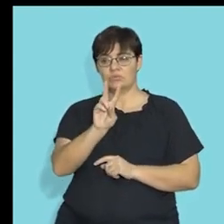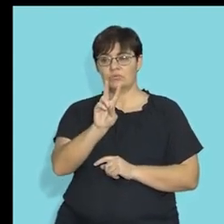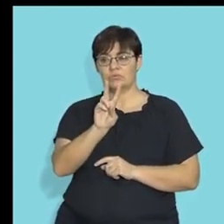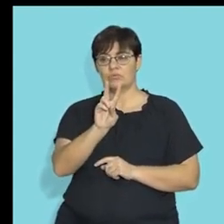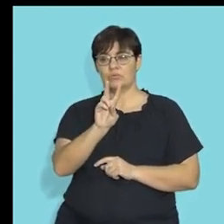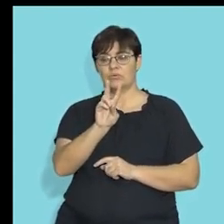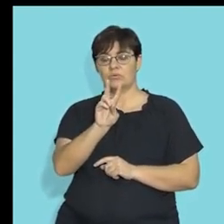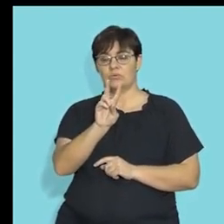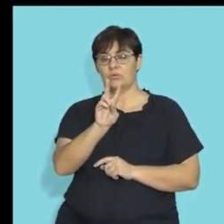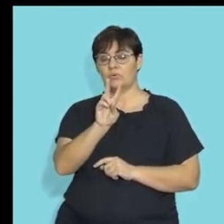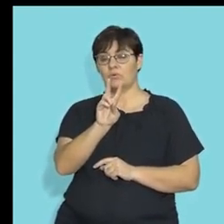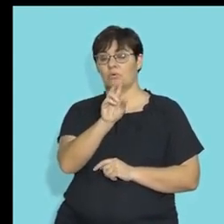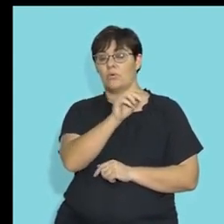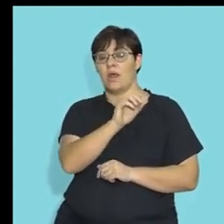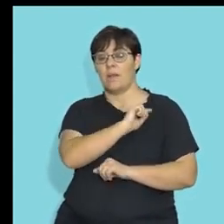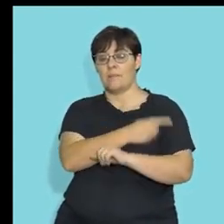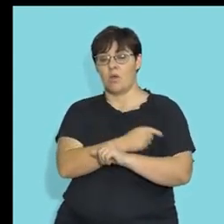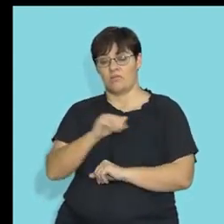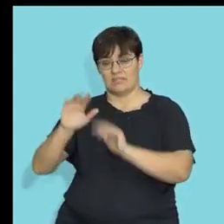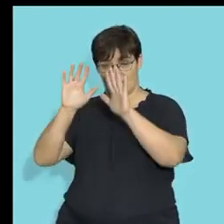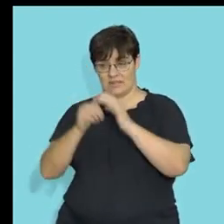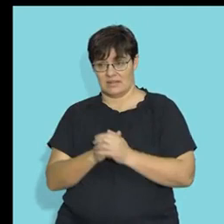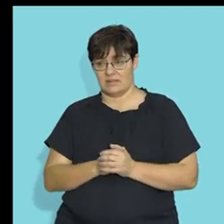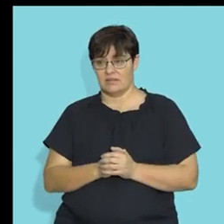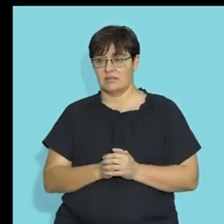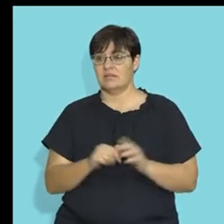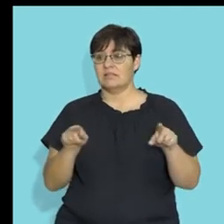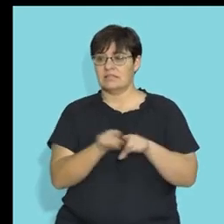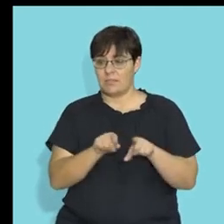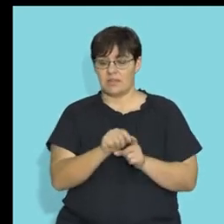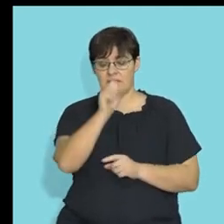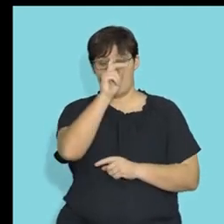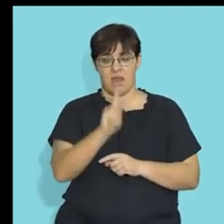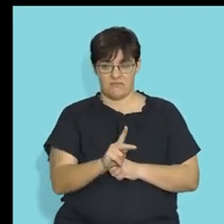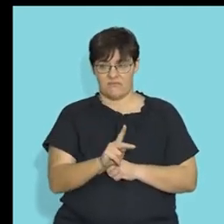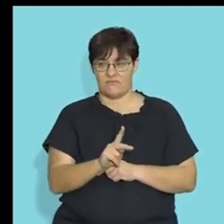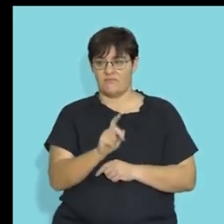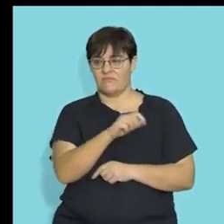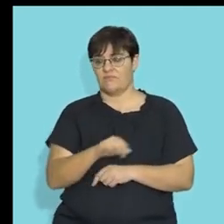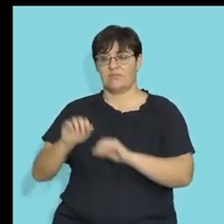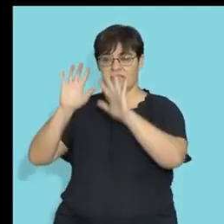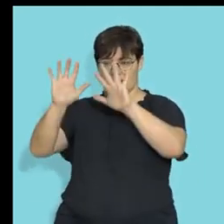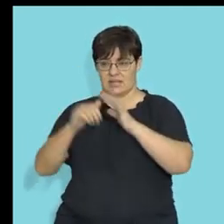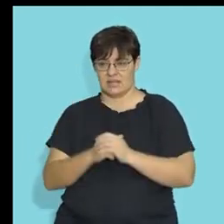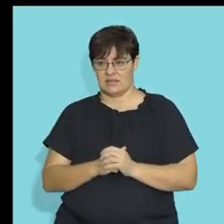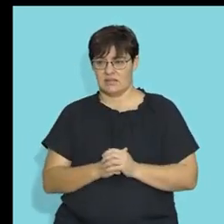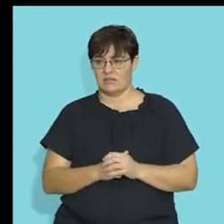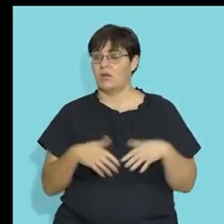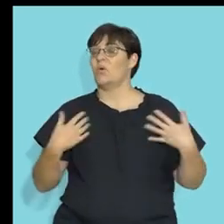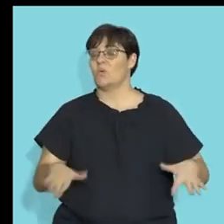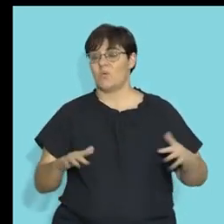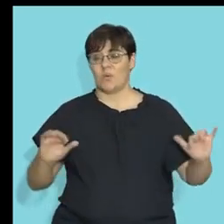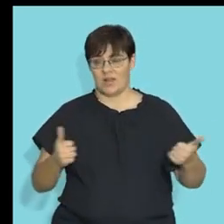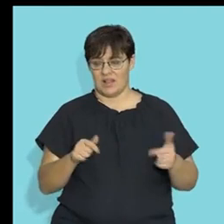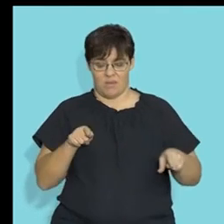to the power of 10. So 1 over 1024 is the same thing as a half to the power of 10,